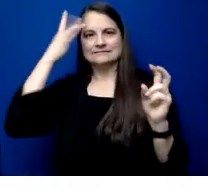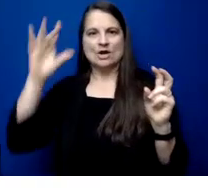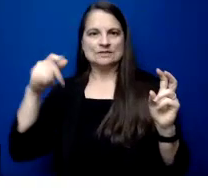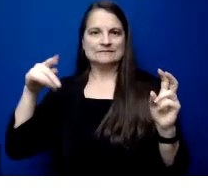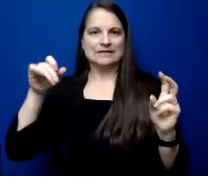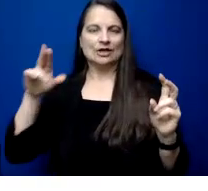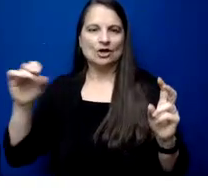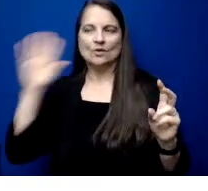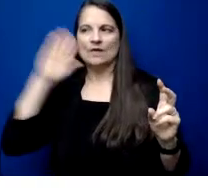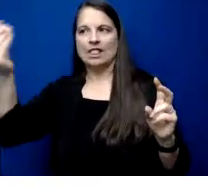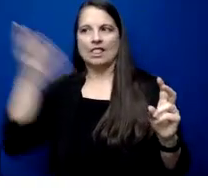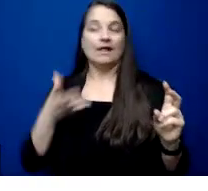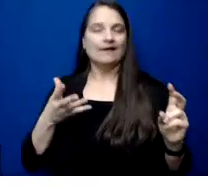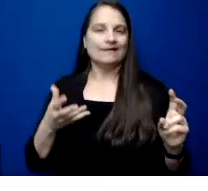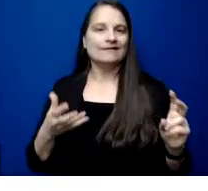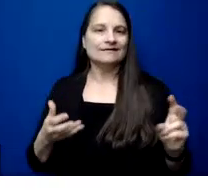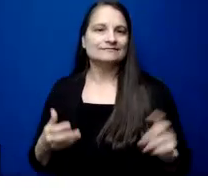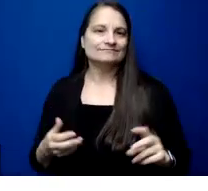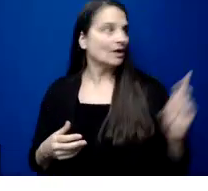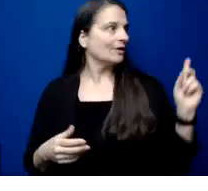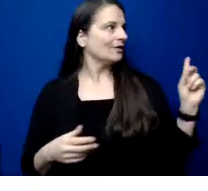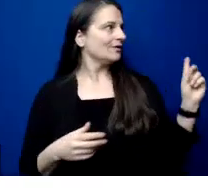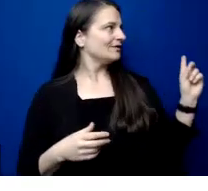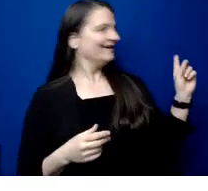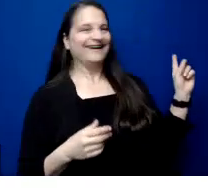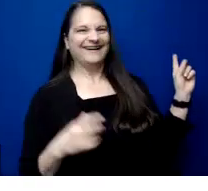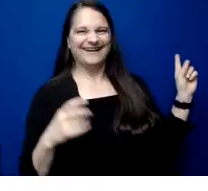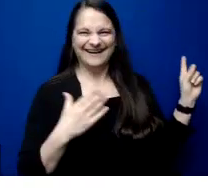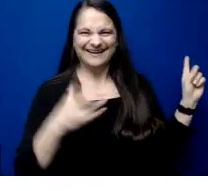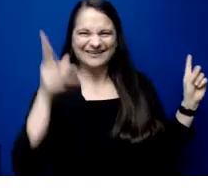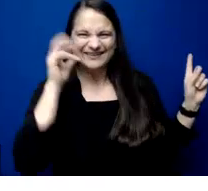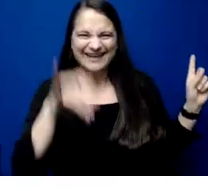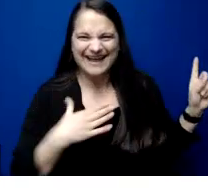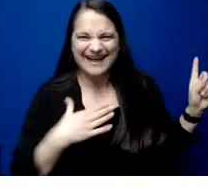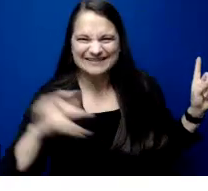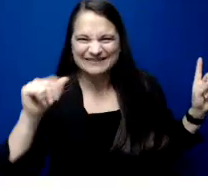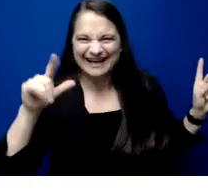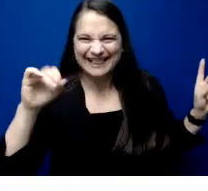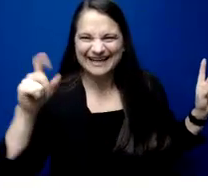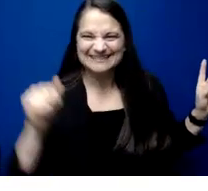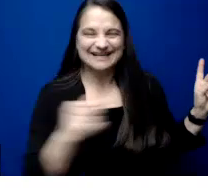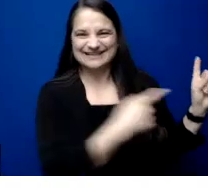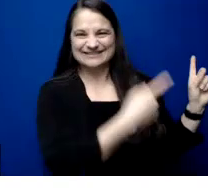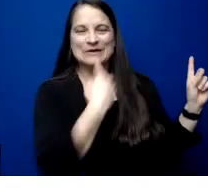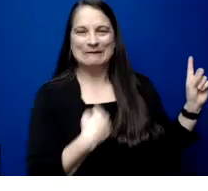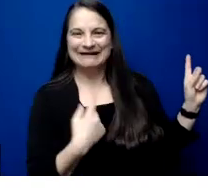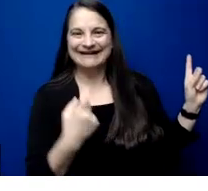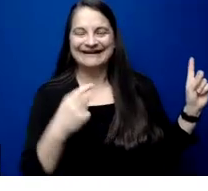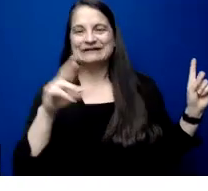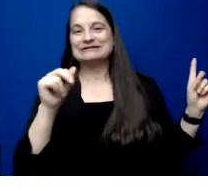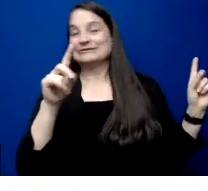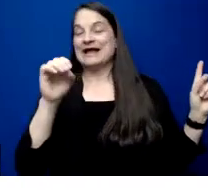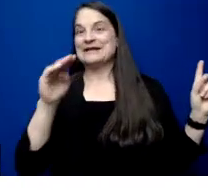to incorporate those devices. Oh, I don't know if you can hear it, but mine at my house gave me a random number just now.